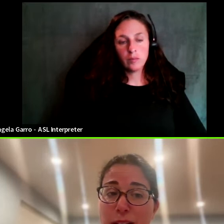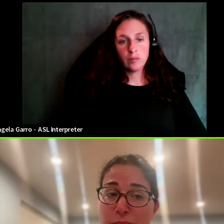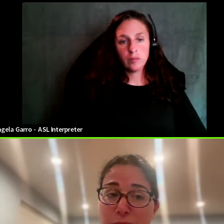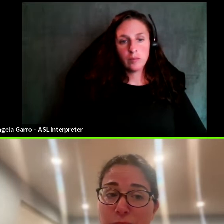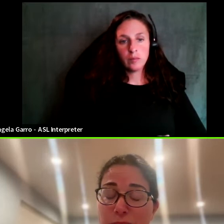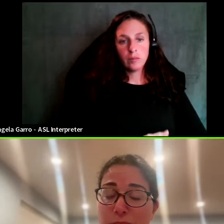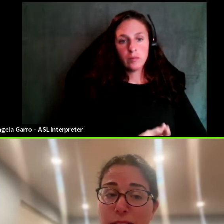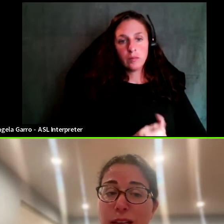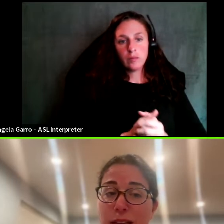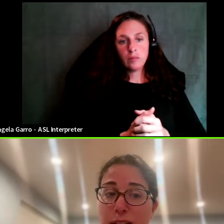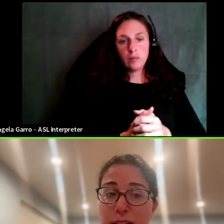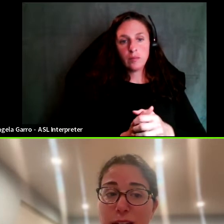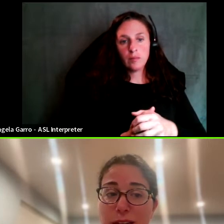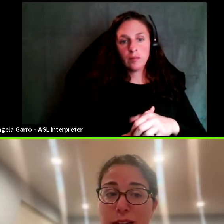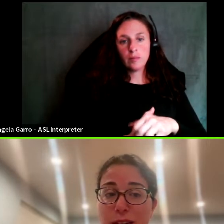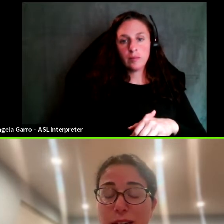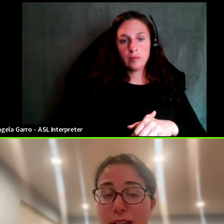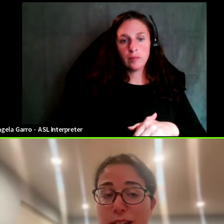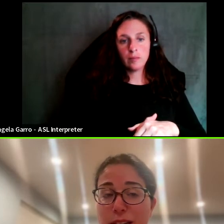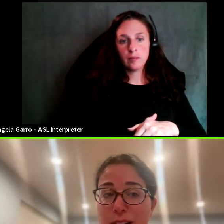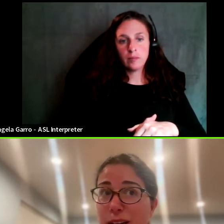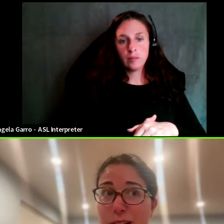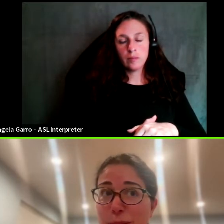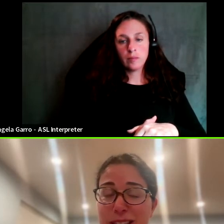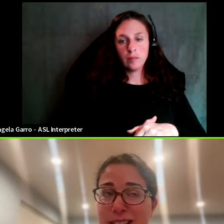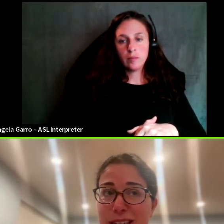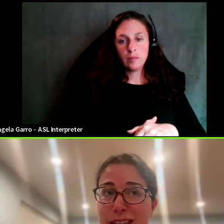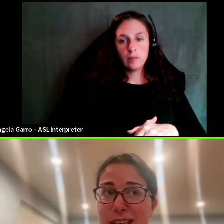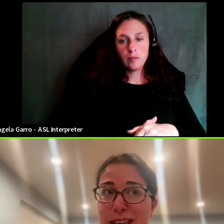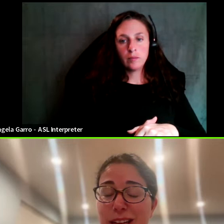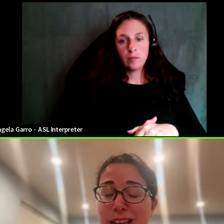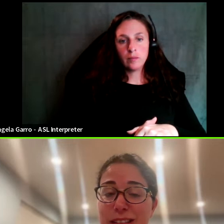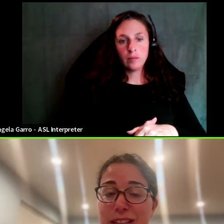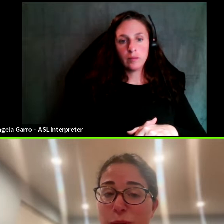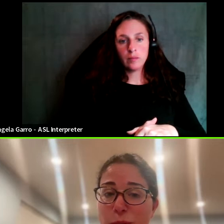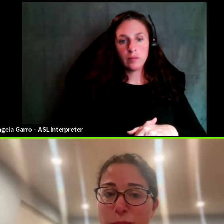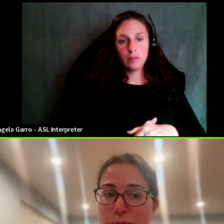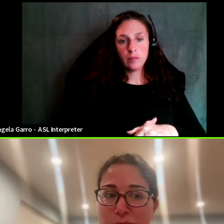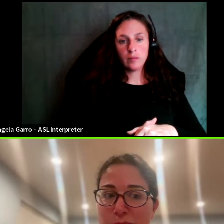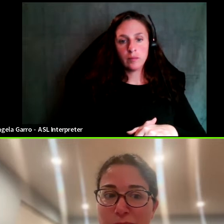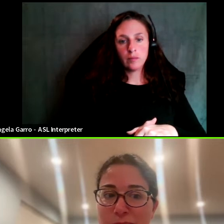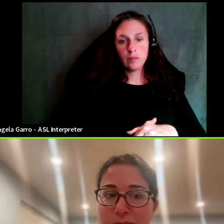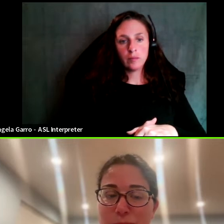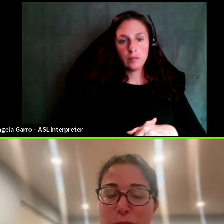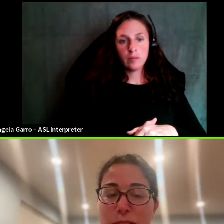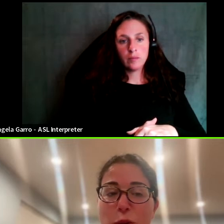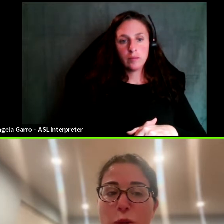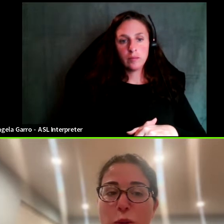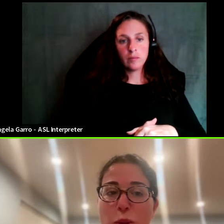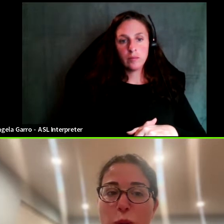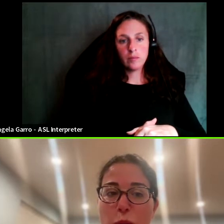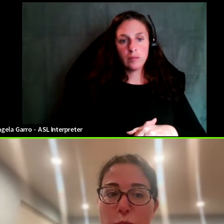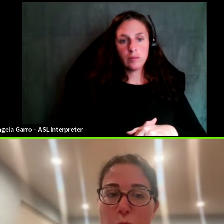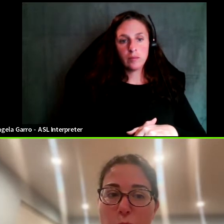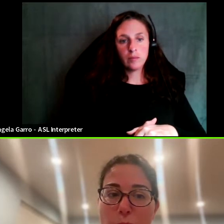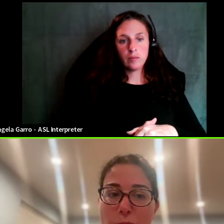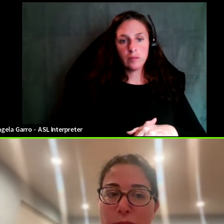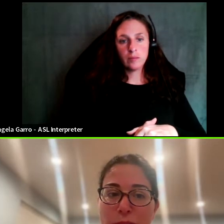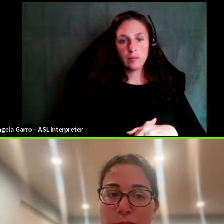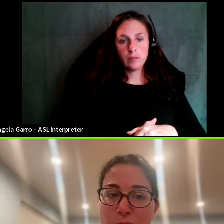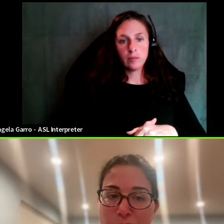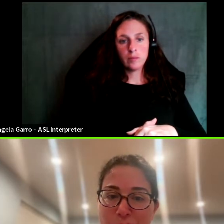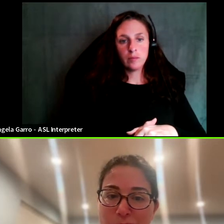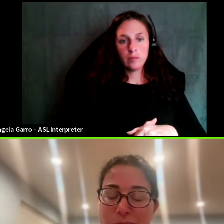and hidden in the Hamas tunnels. So it is impossible to talk